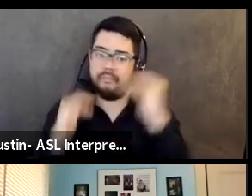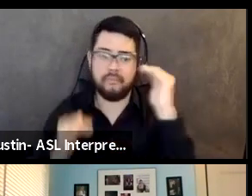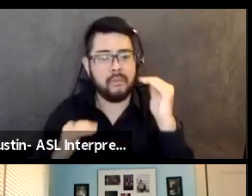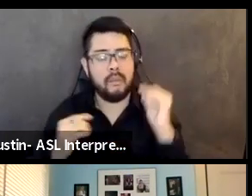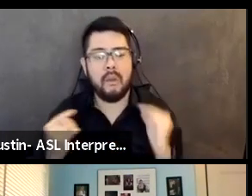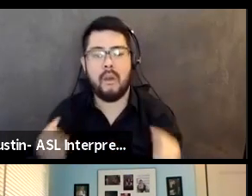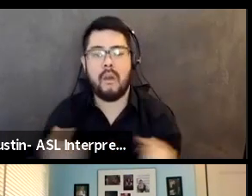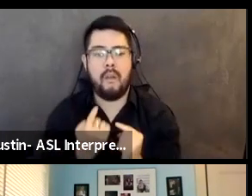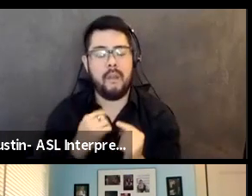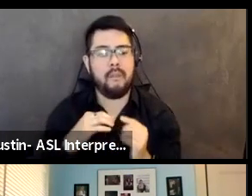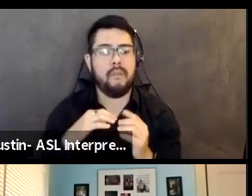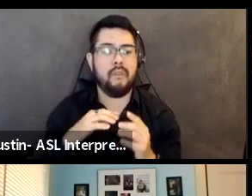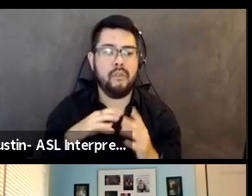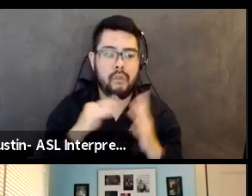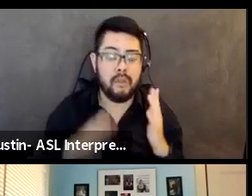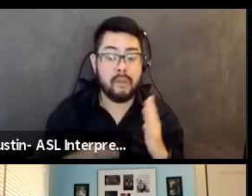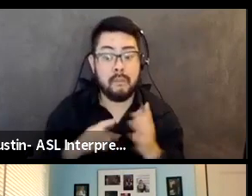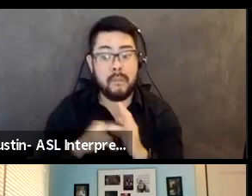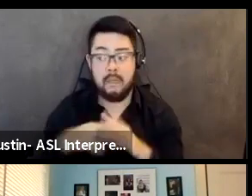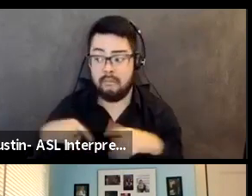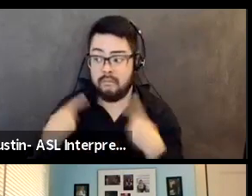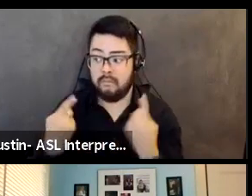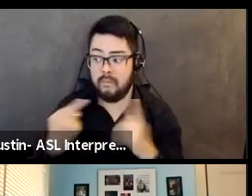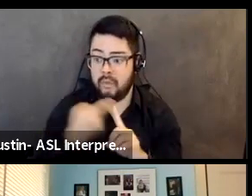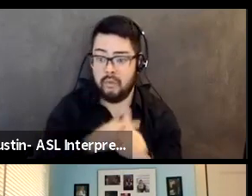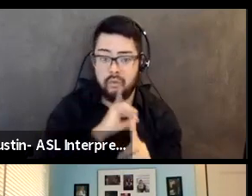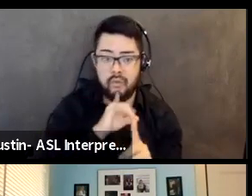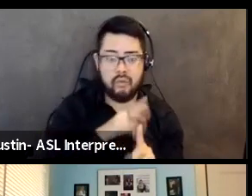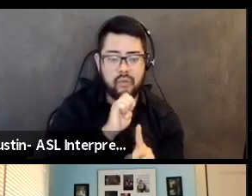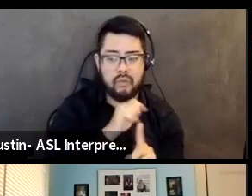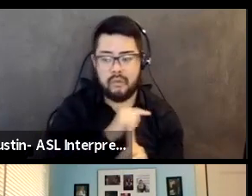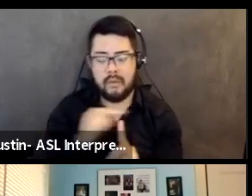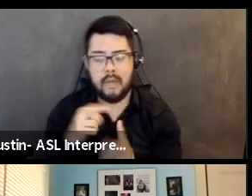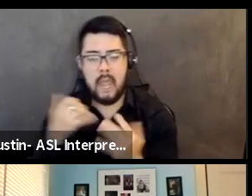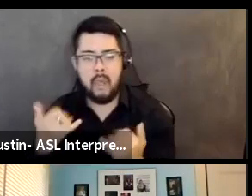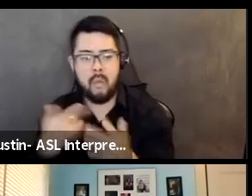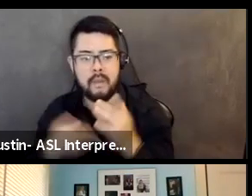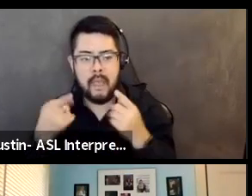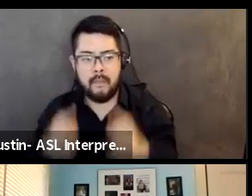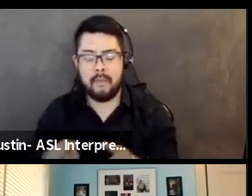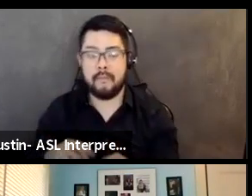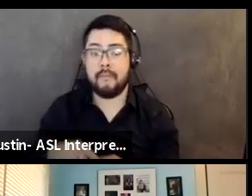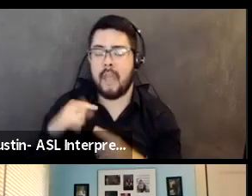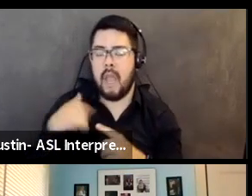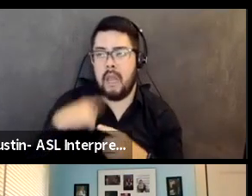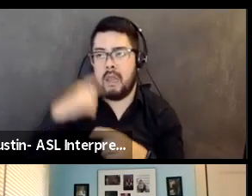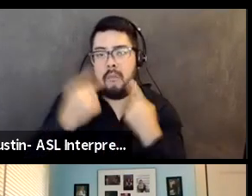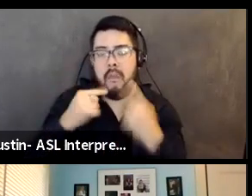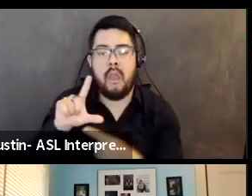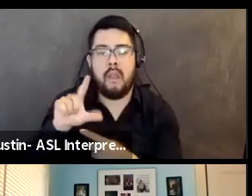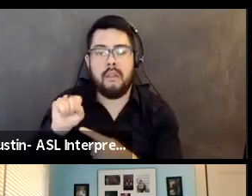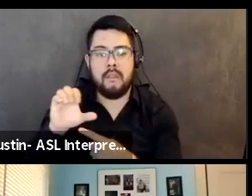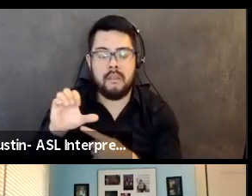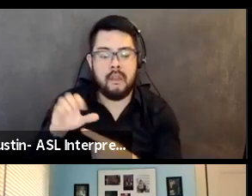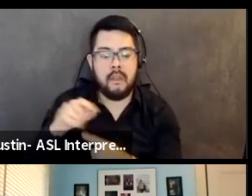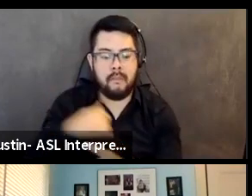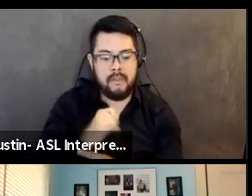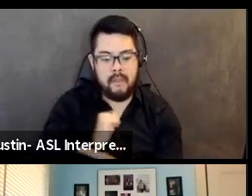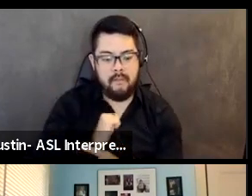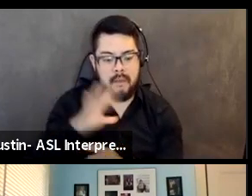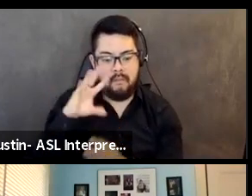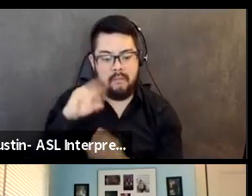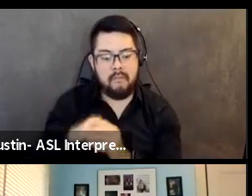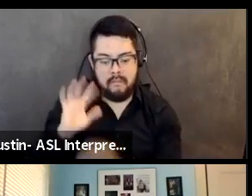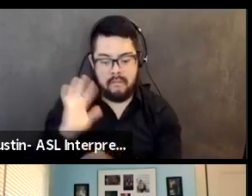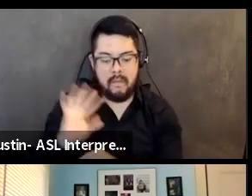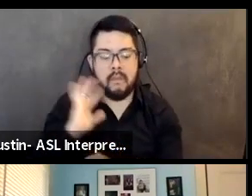so again what has changed since june i think about lses and i'm a former lsc member myself um lsc's have grappled